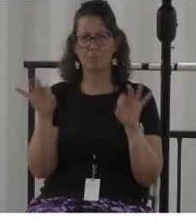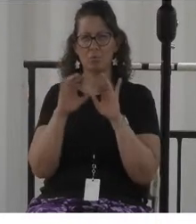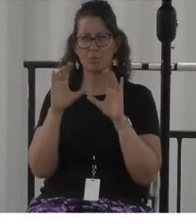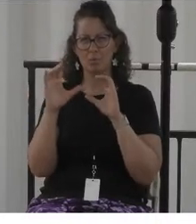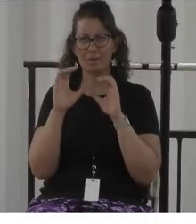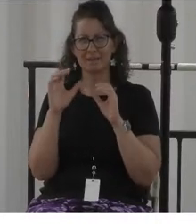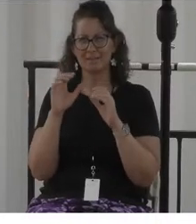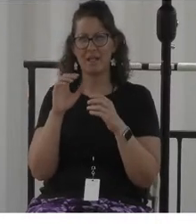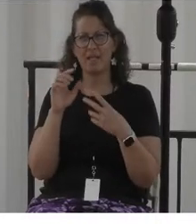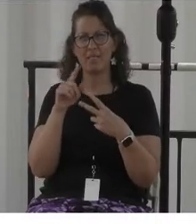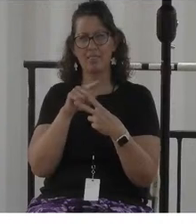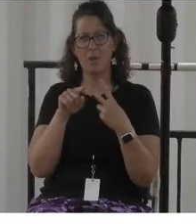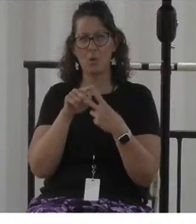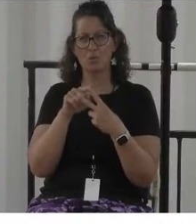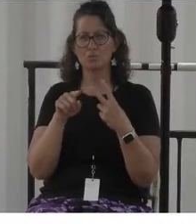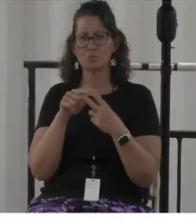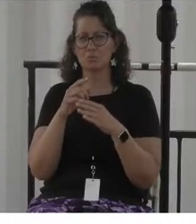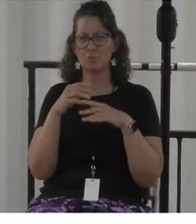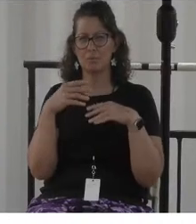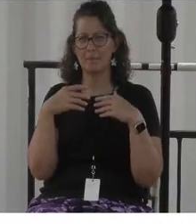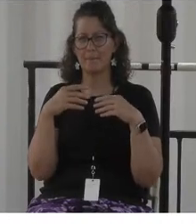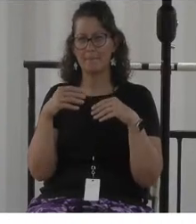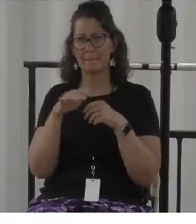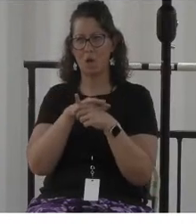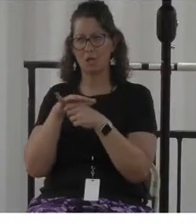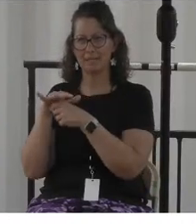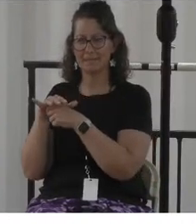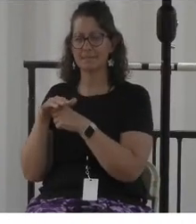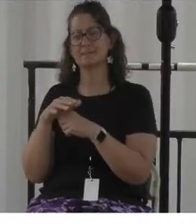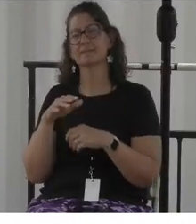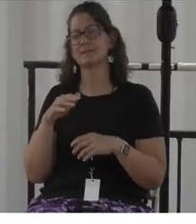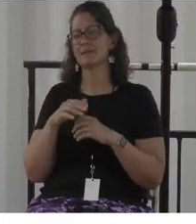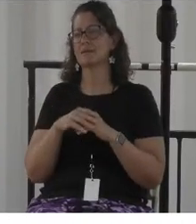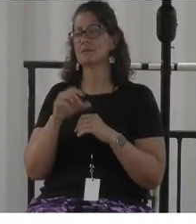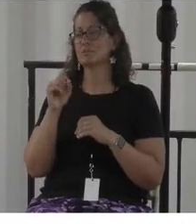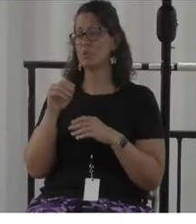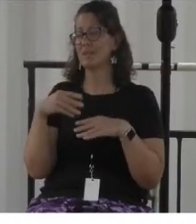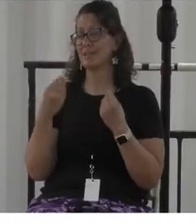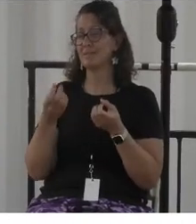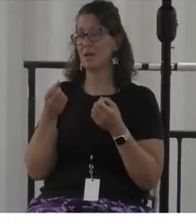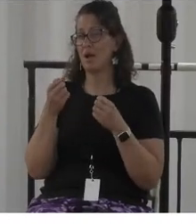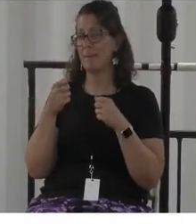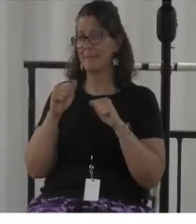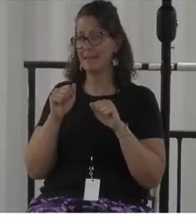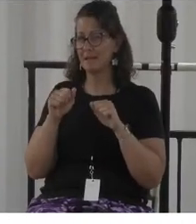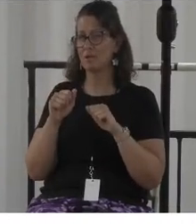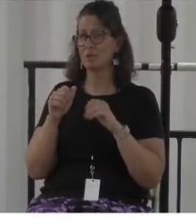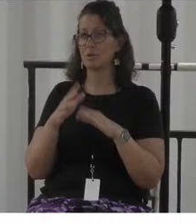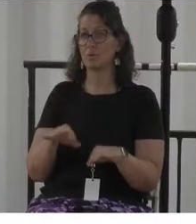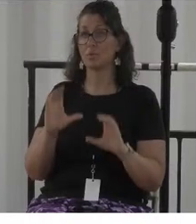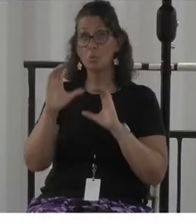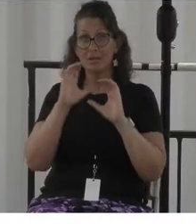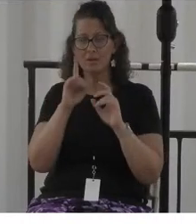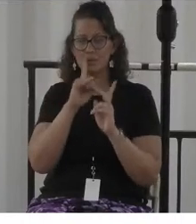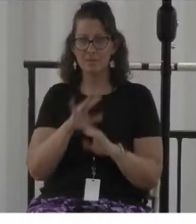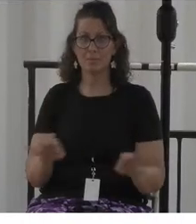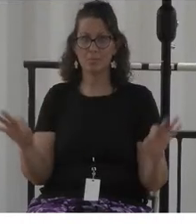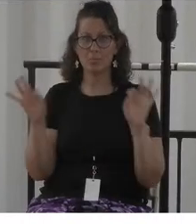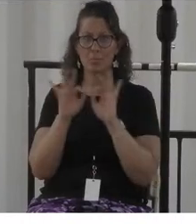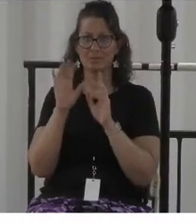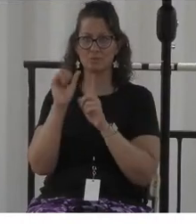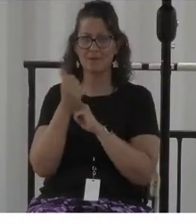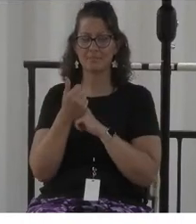markets. And I think that speaks to the ability to be able to communicate in very, very critical situations. We